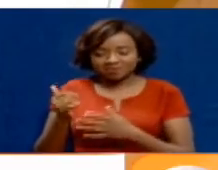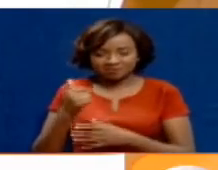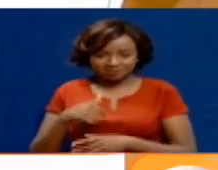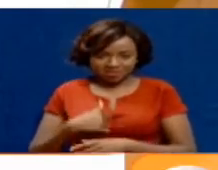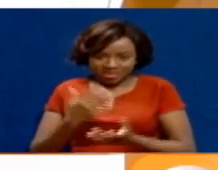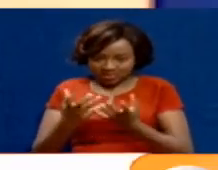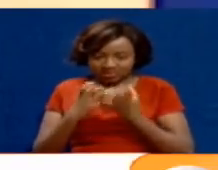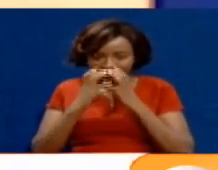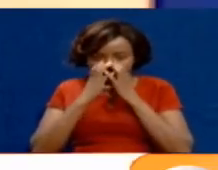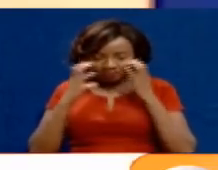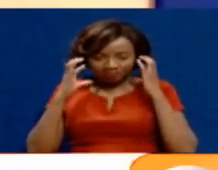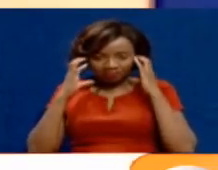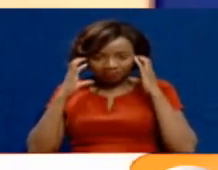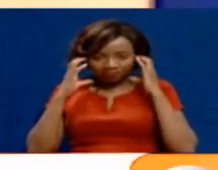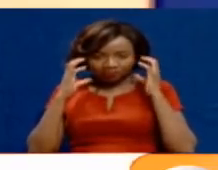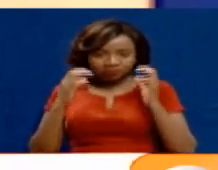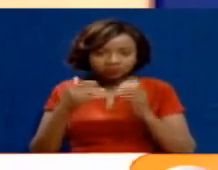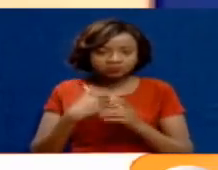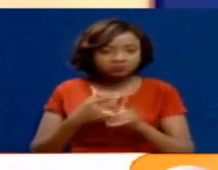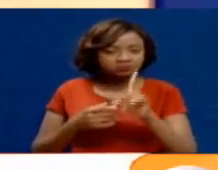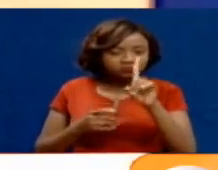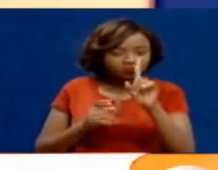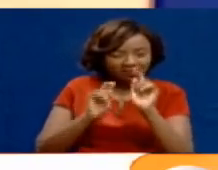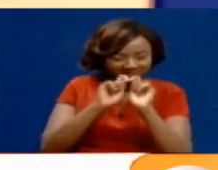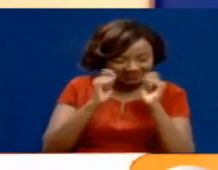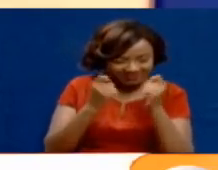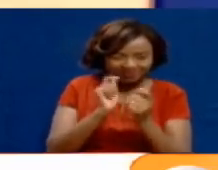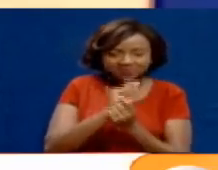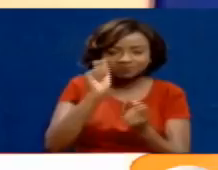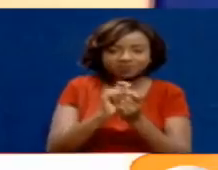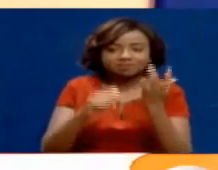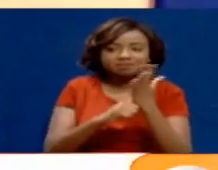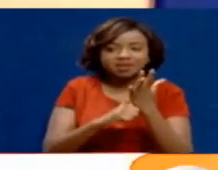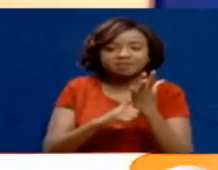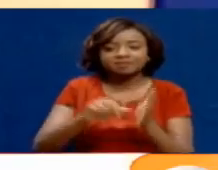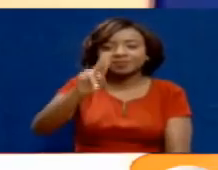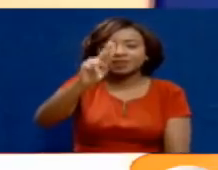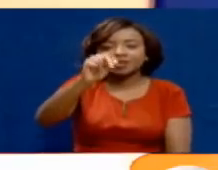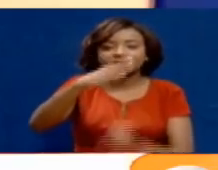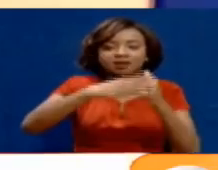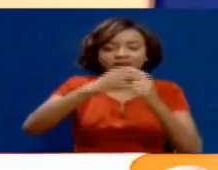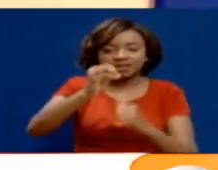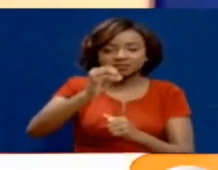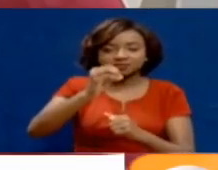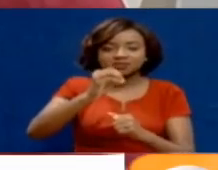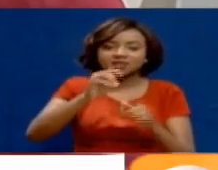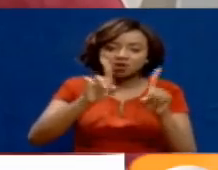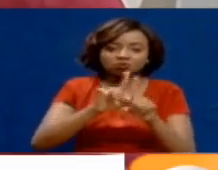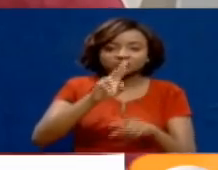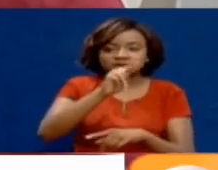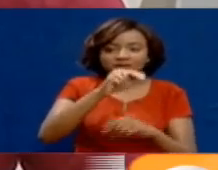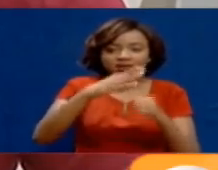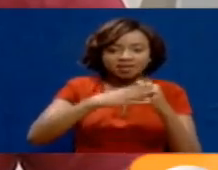wearing a mask, there is one that you can reuse. Is it the N95? Well, even for N95, it should be